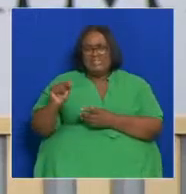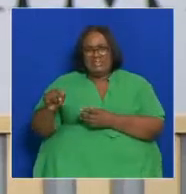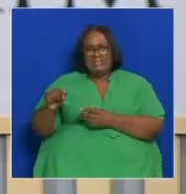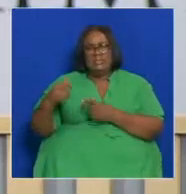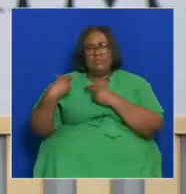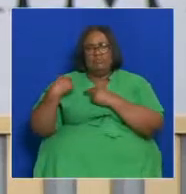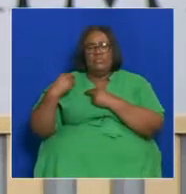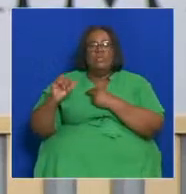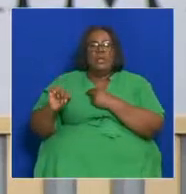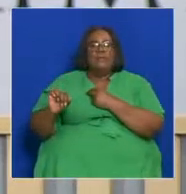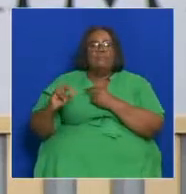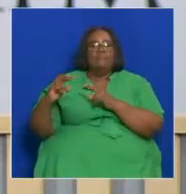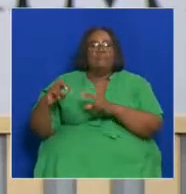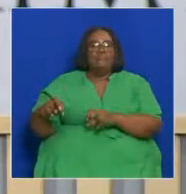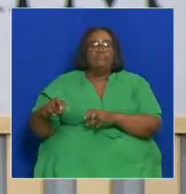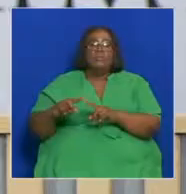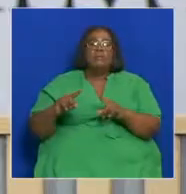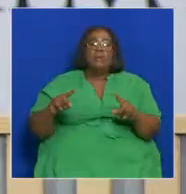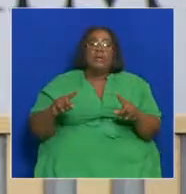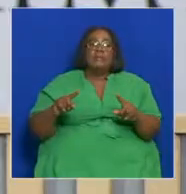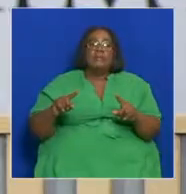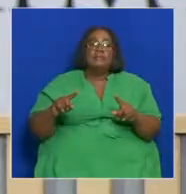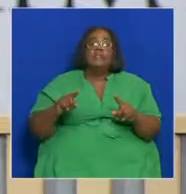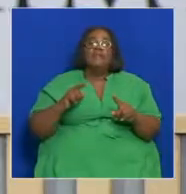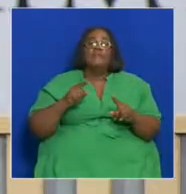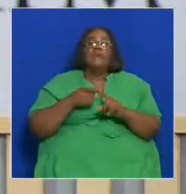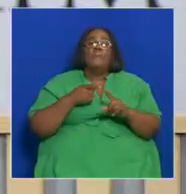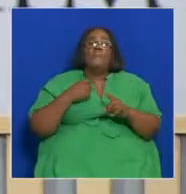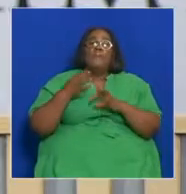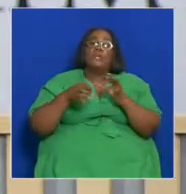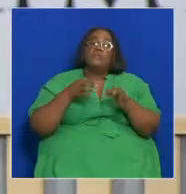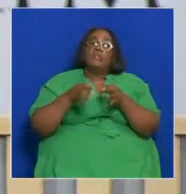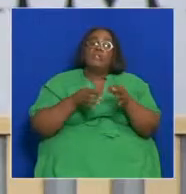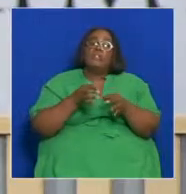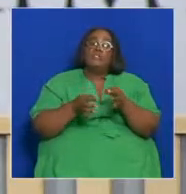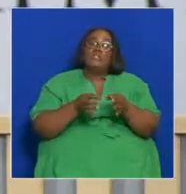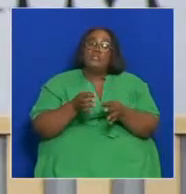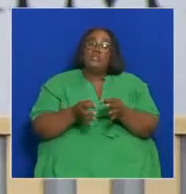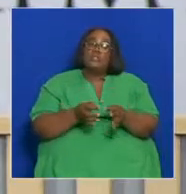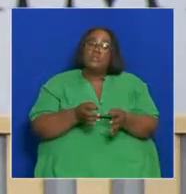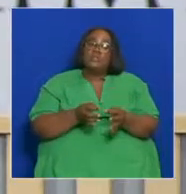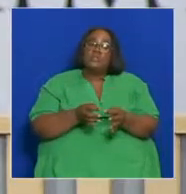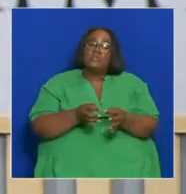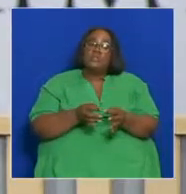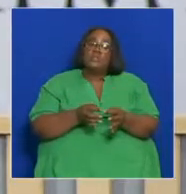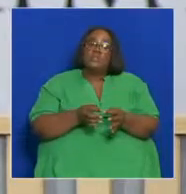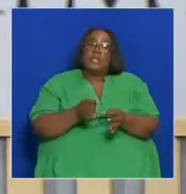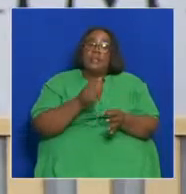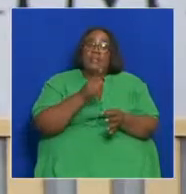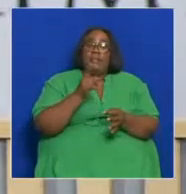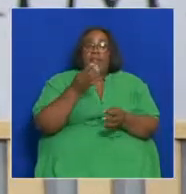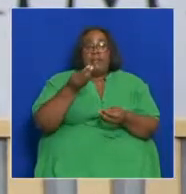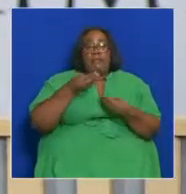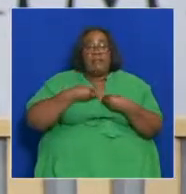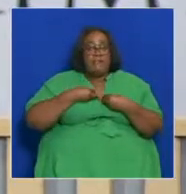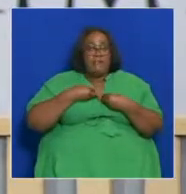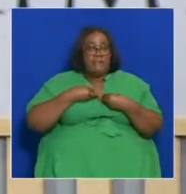at least from the explanation that I was given was that